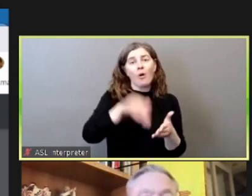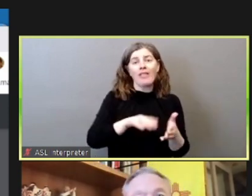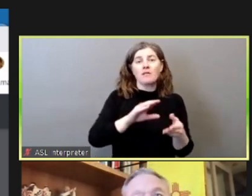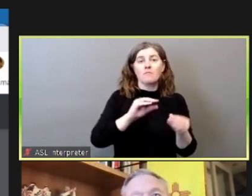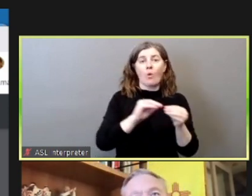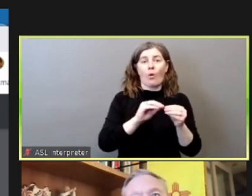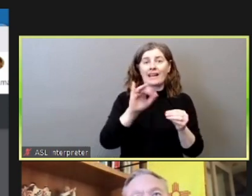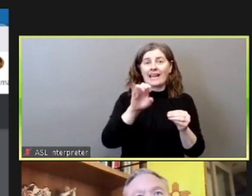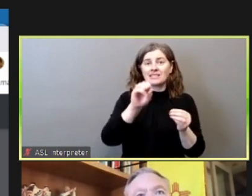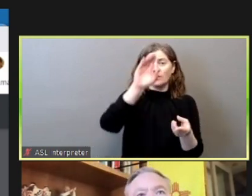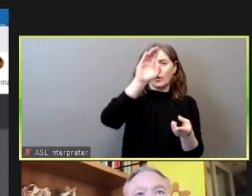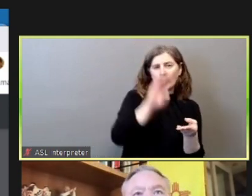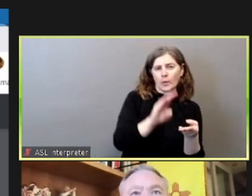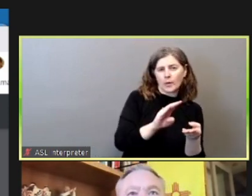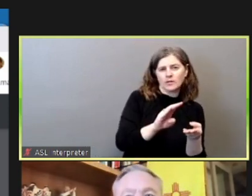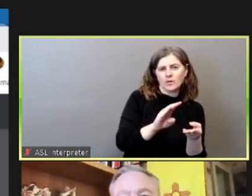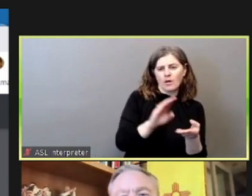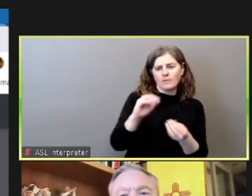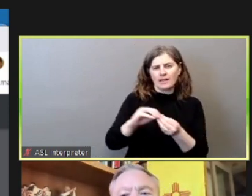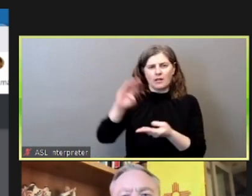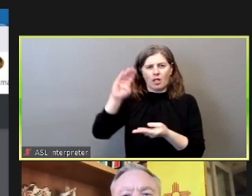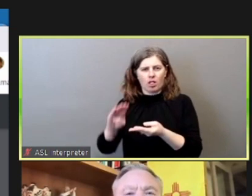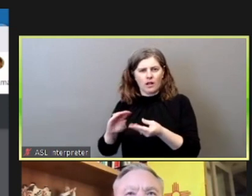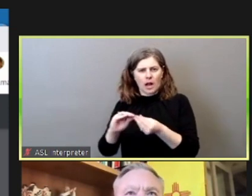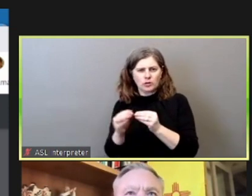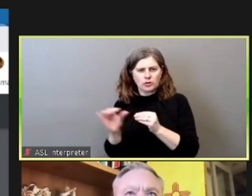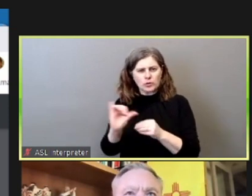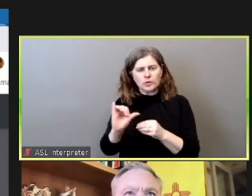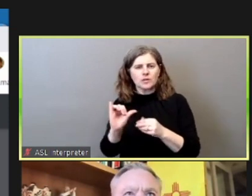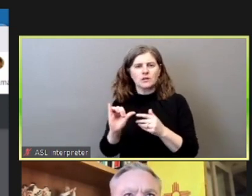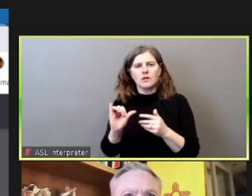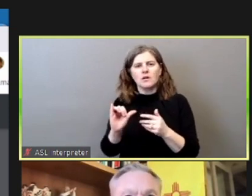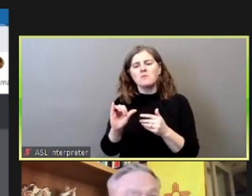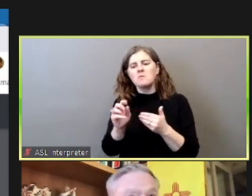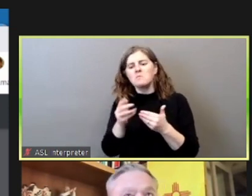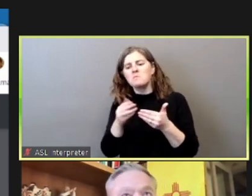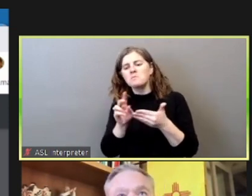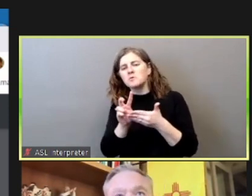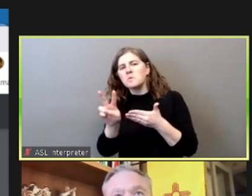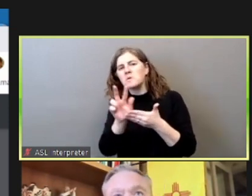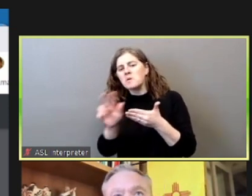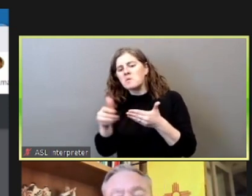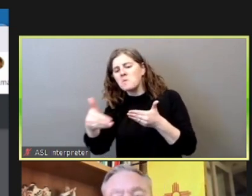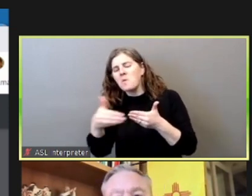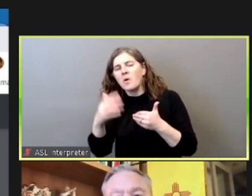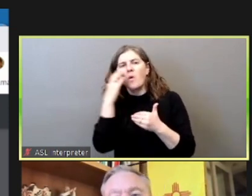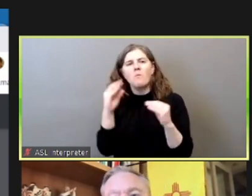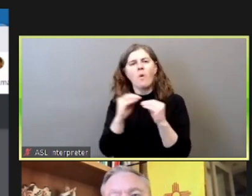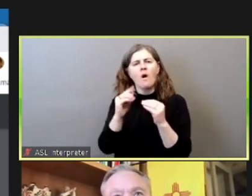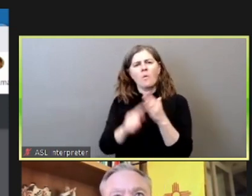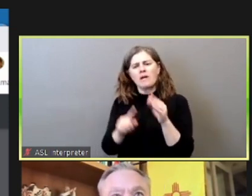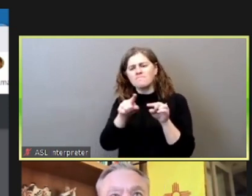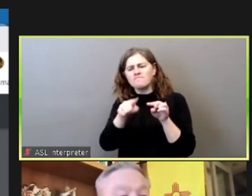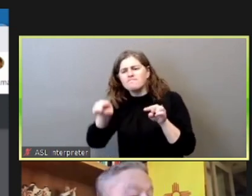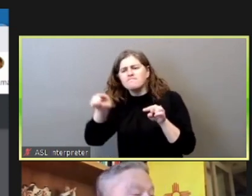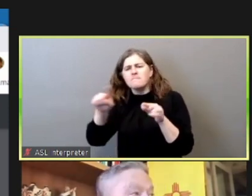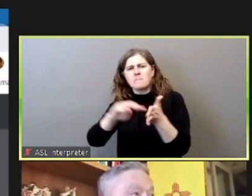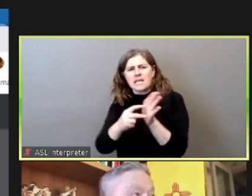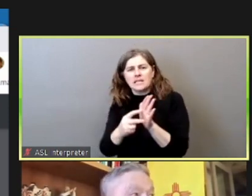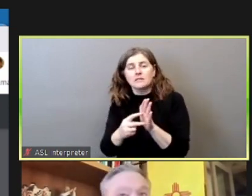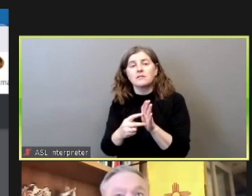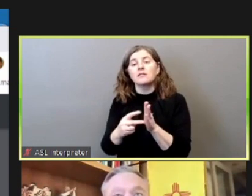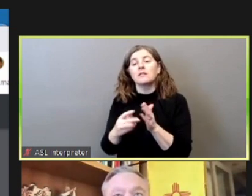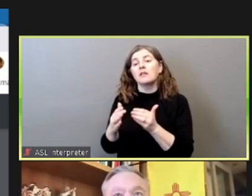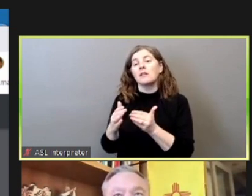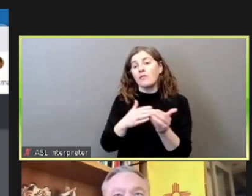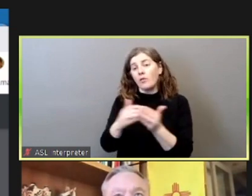number is a lower number, and we'll know in the weeks to come what that means. And actually, even though you